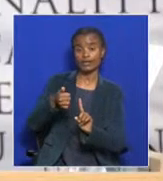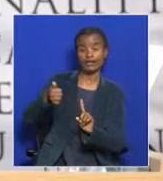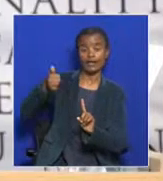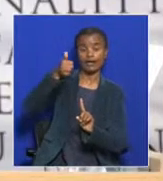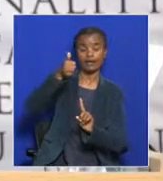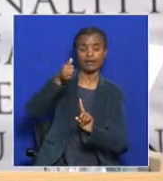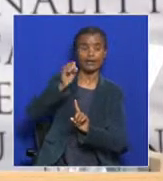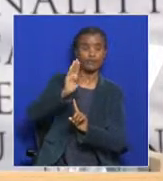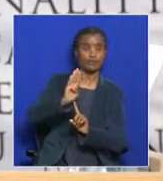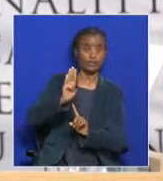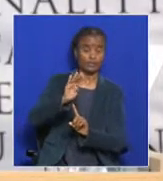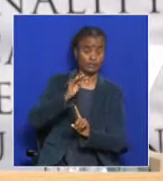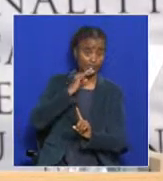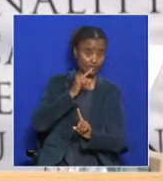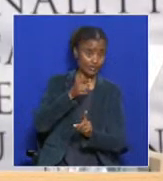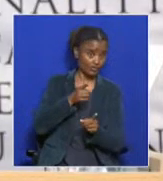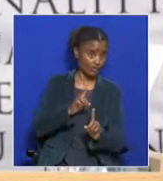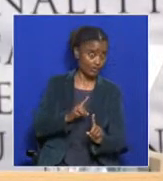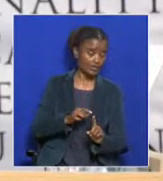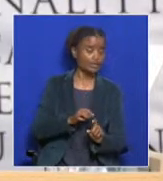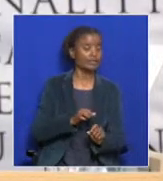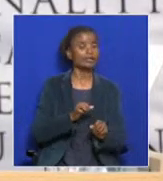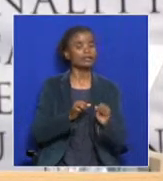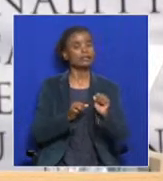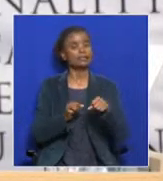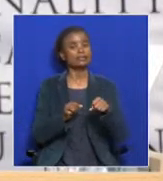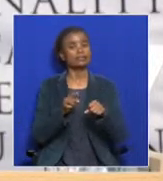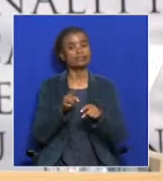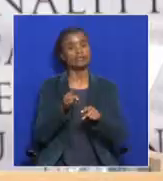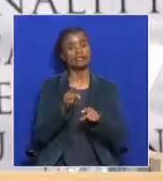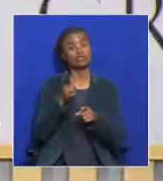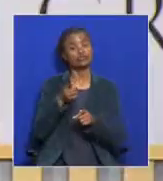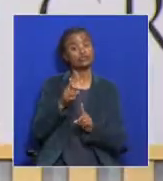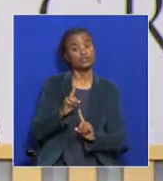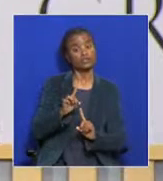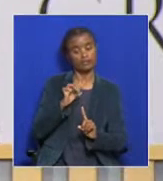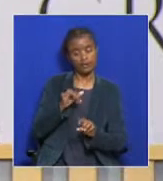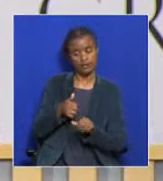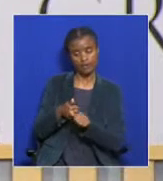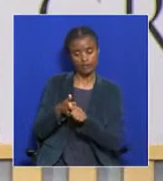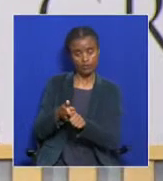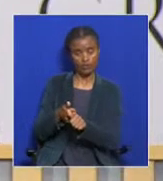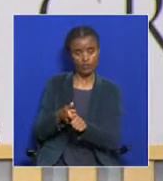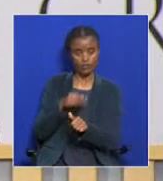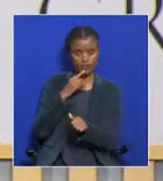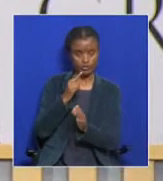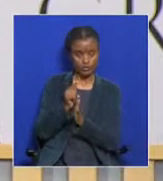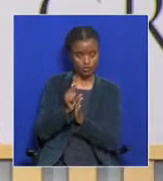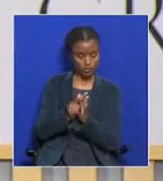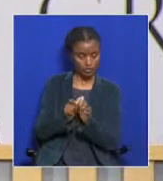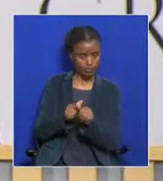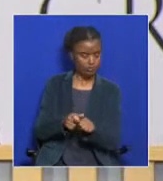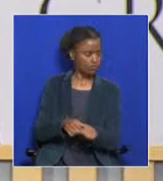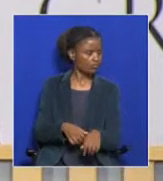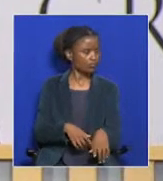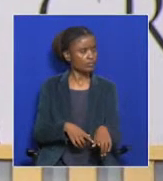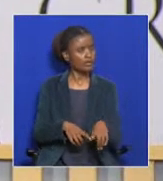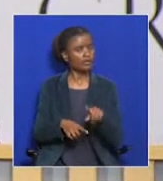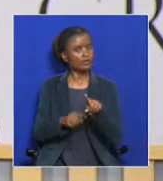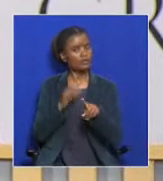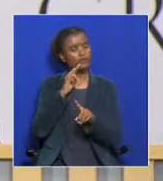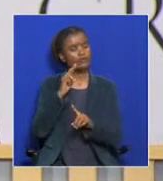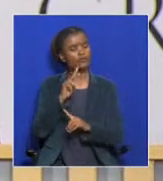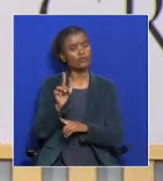I followed an instruction that I Okay. deemed lawful, Commissioner. What view did you hold of that instruction? At this